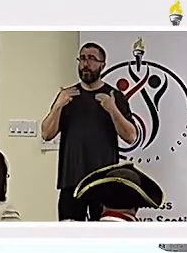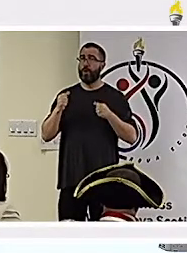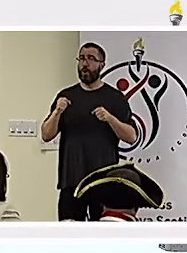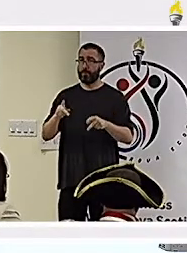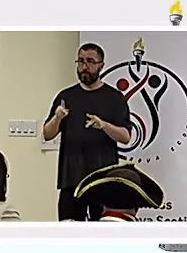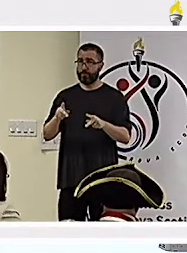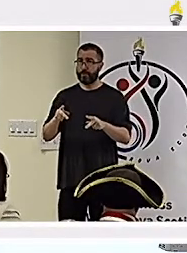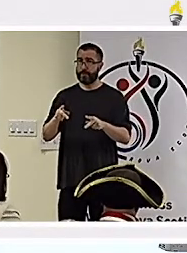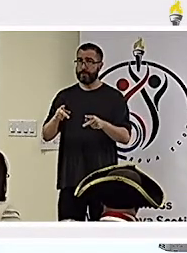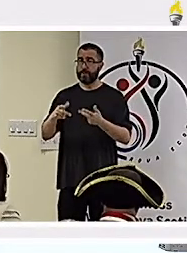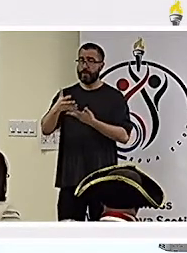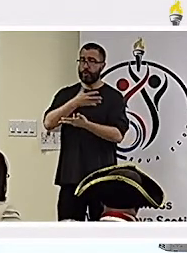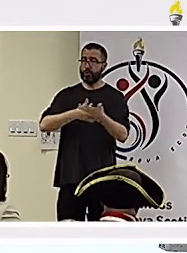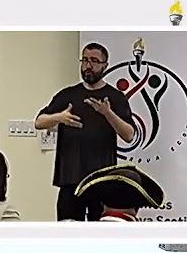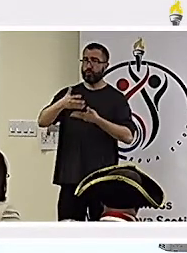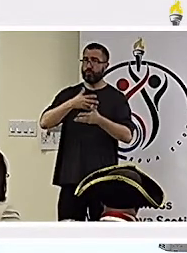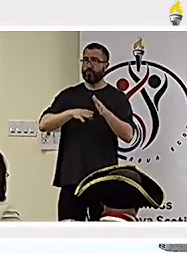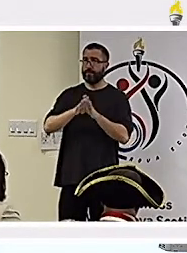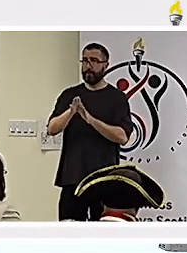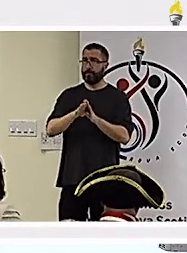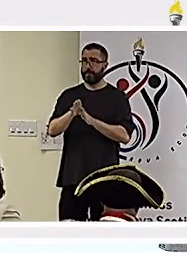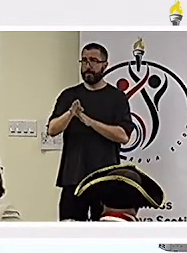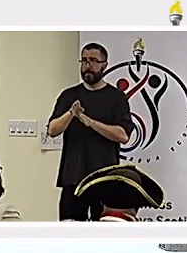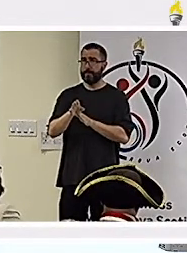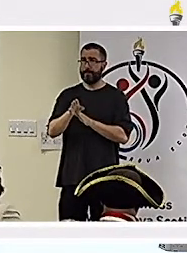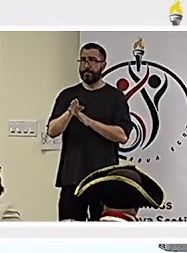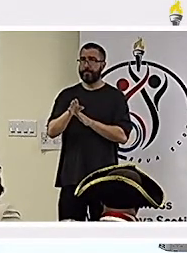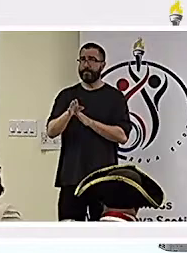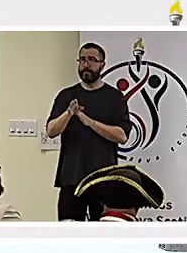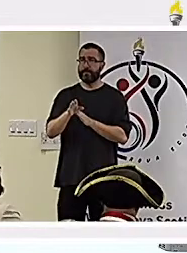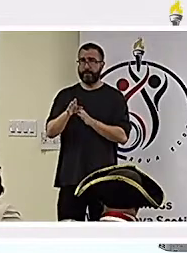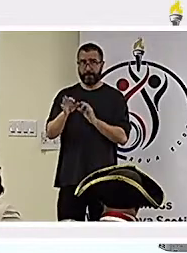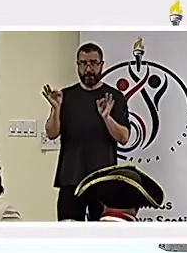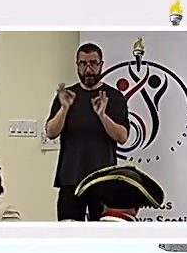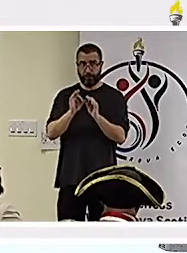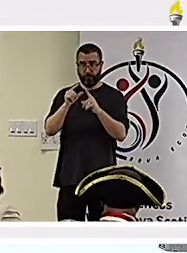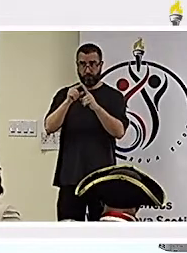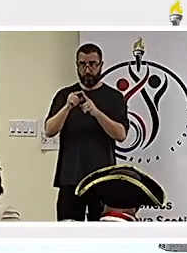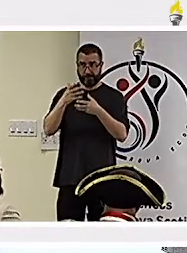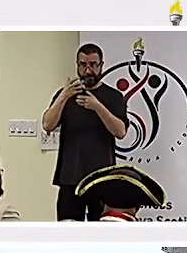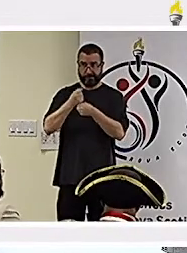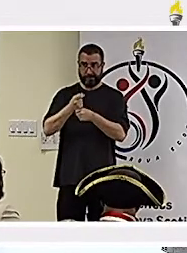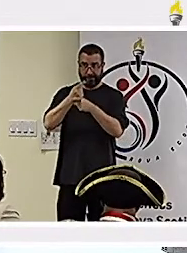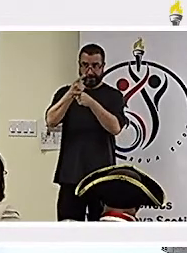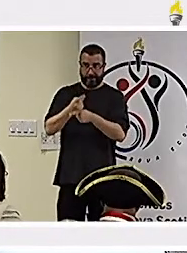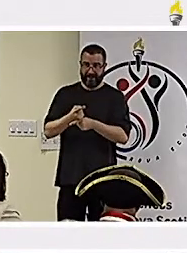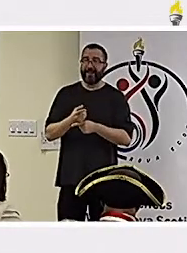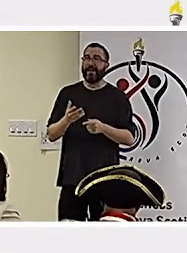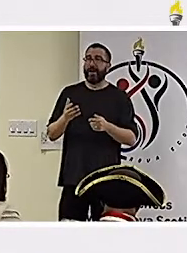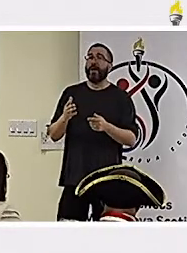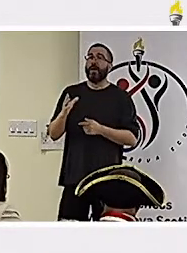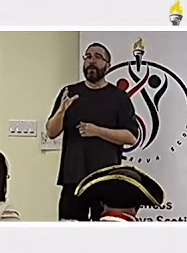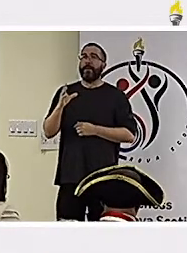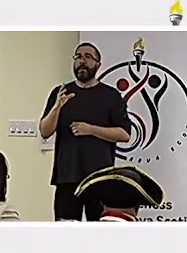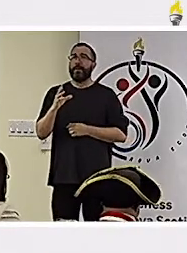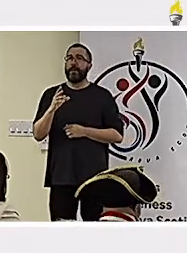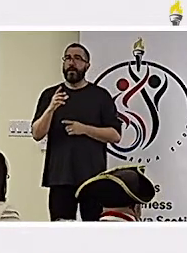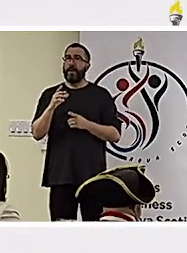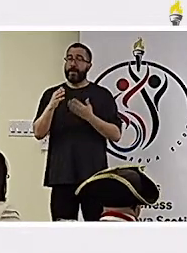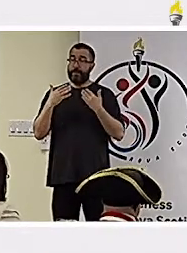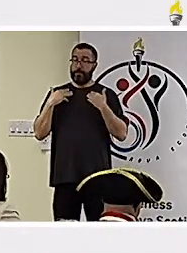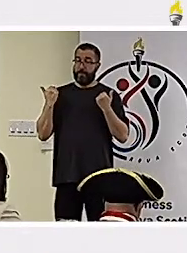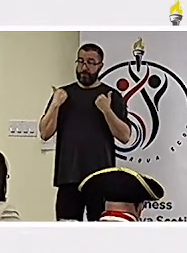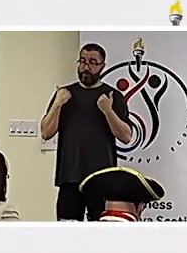Opportunities and Social Development, important to get my acronyms right, and has been Minister of the Social